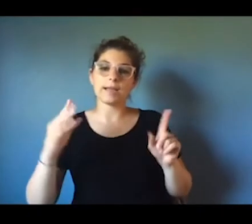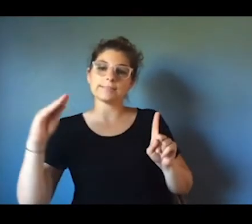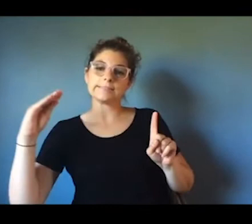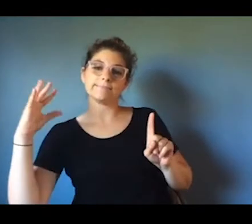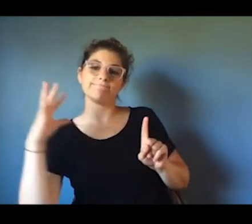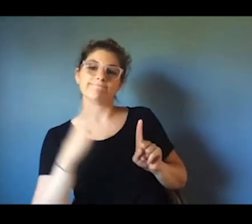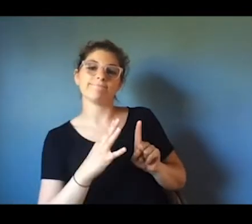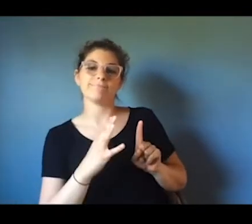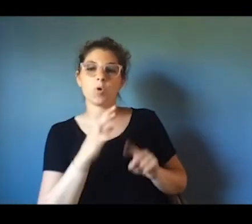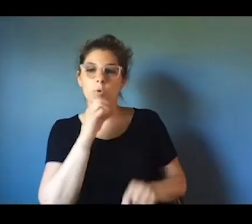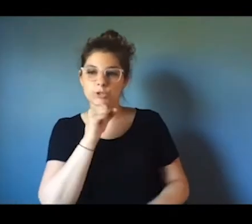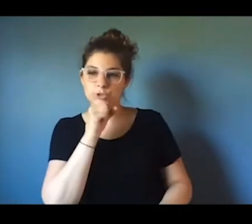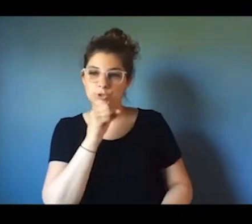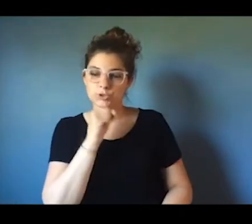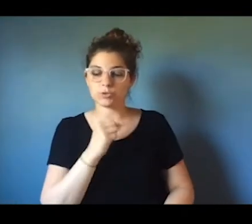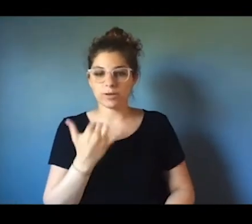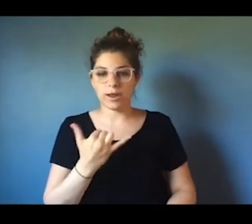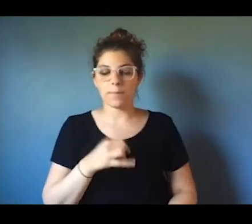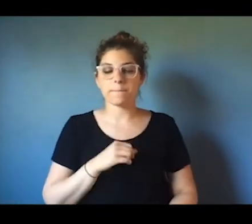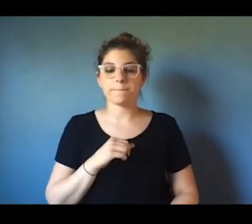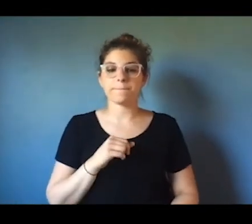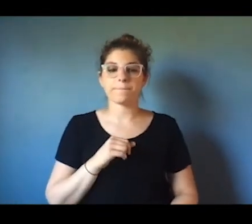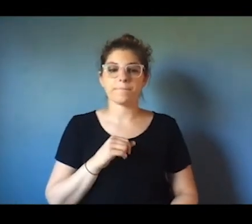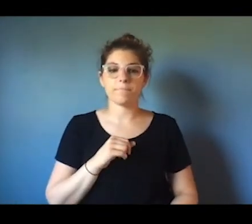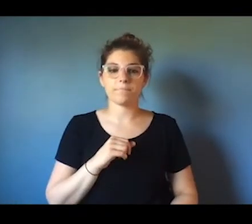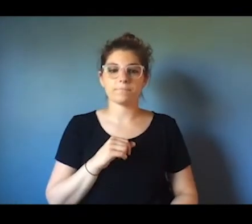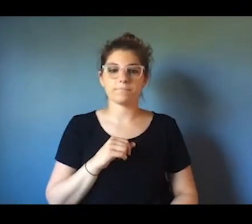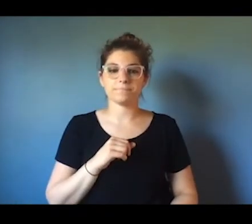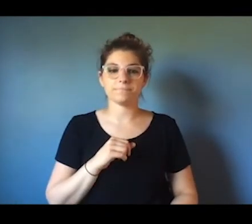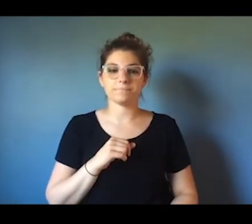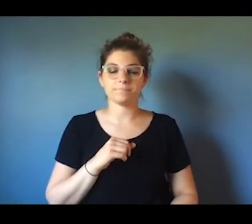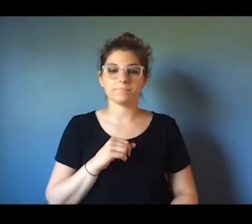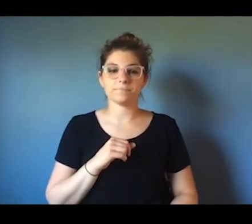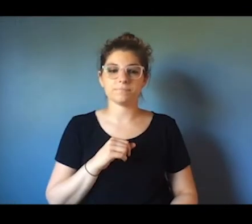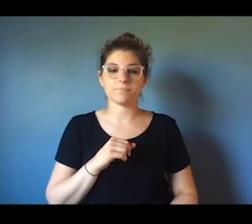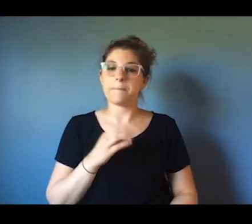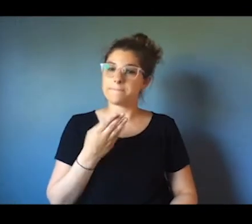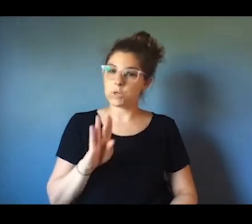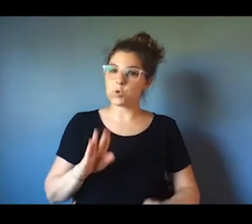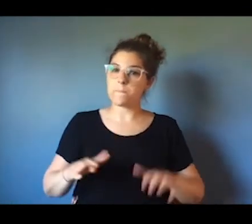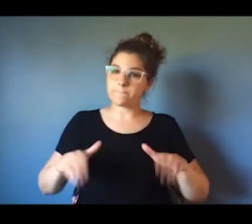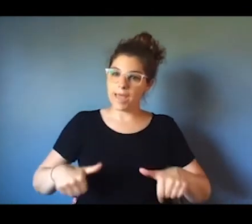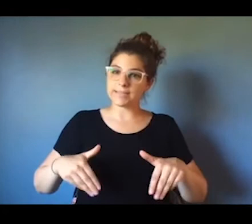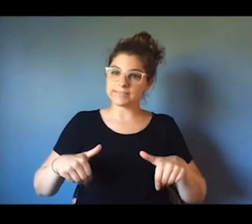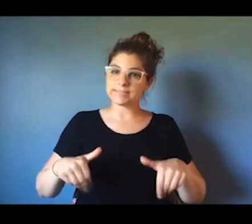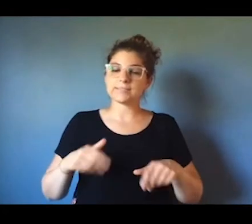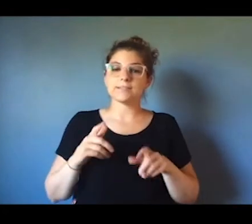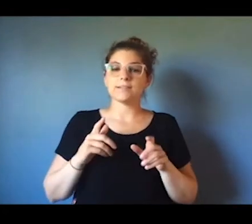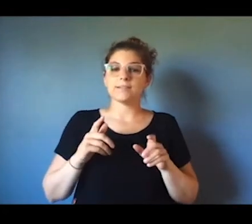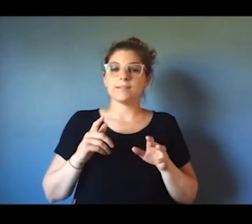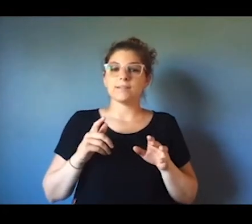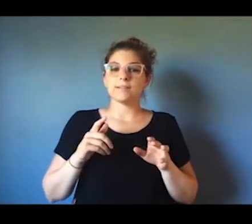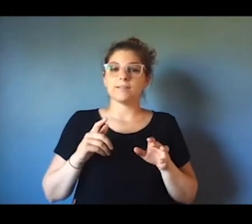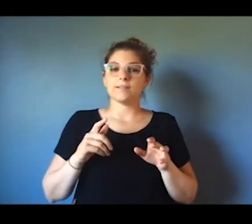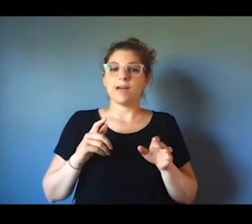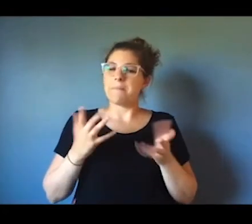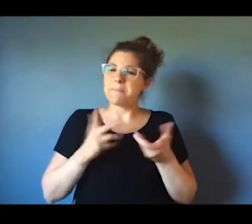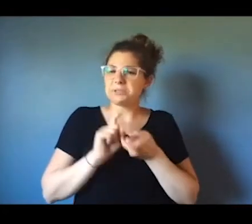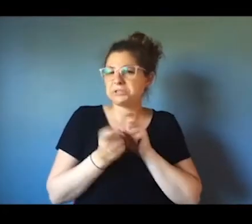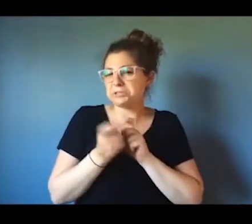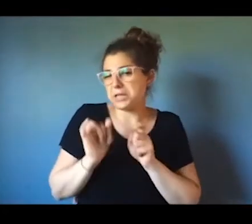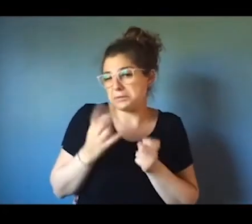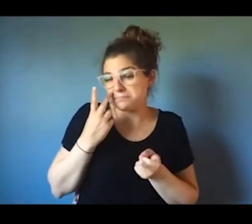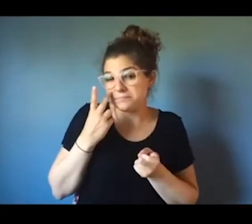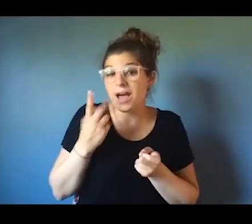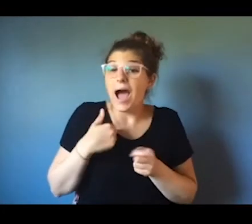sort of the more reflective parts are orange right now. And I've given him blue colored pants, but